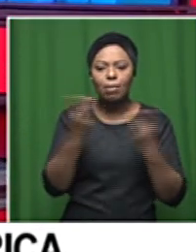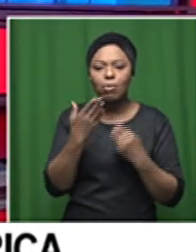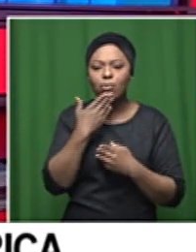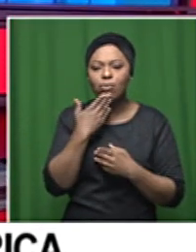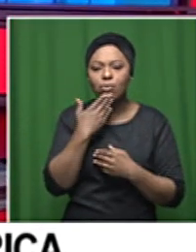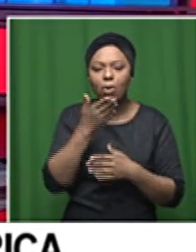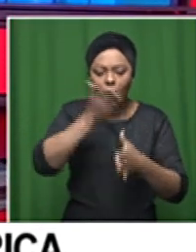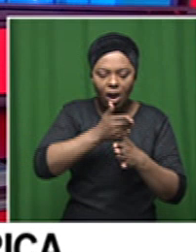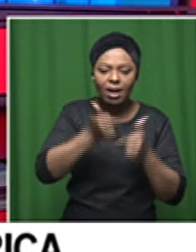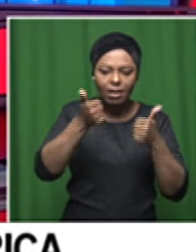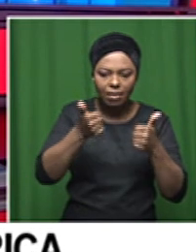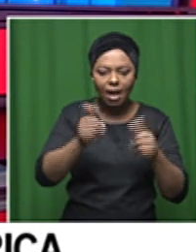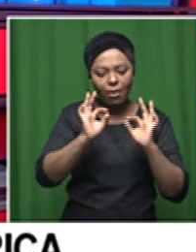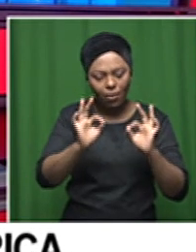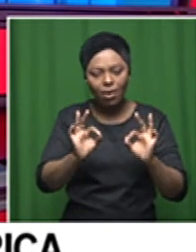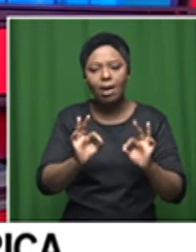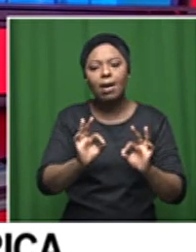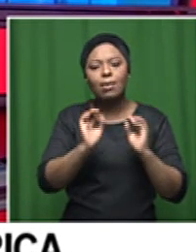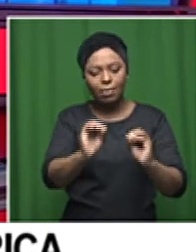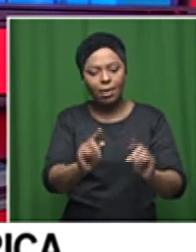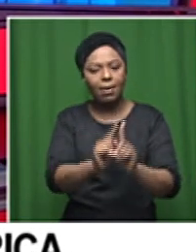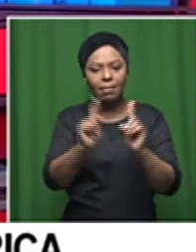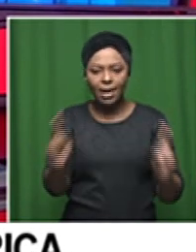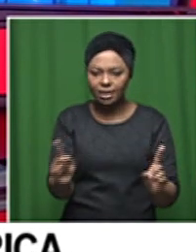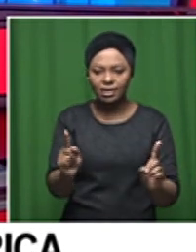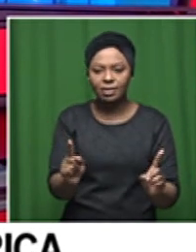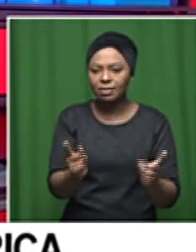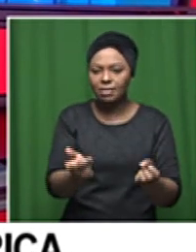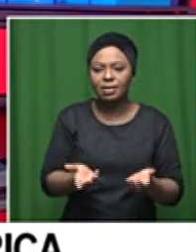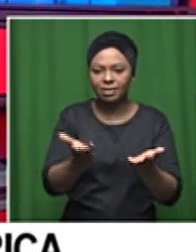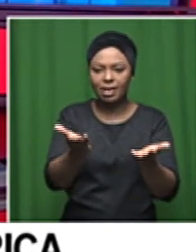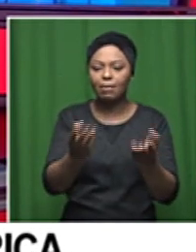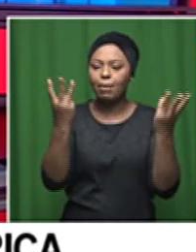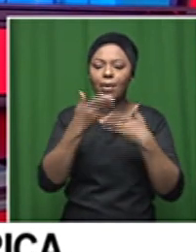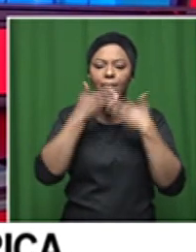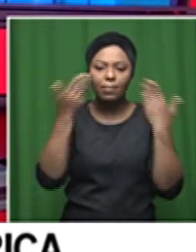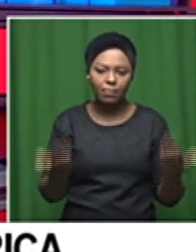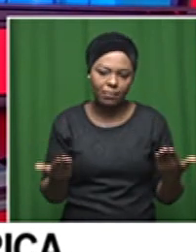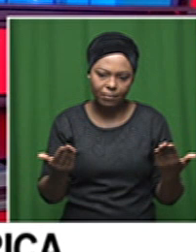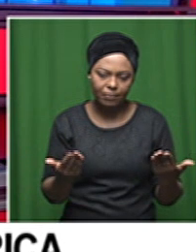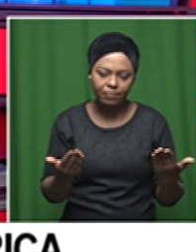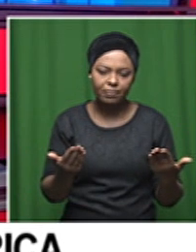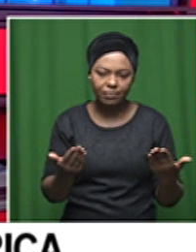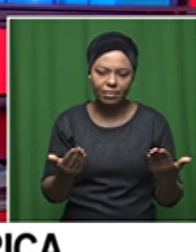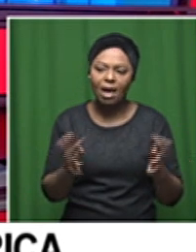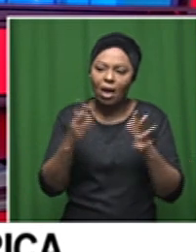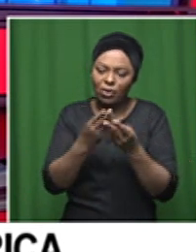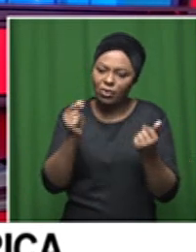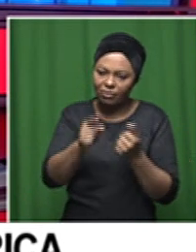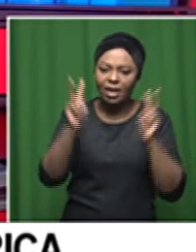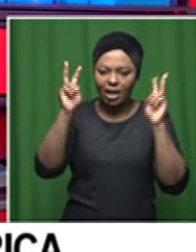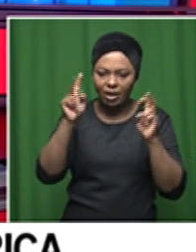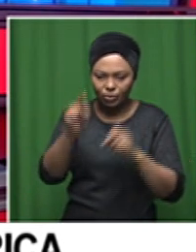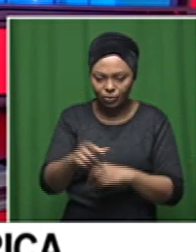patients to get their medication, that make it difficult for the system that you've highlighted that tracks the medication for that to work properly, so